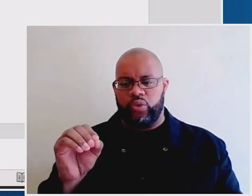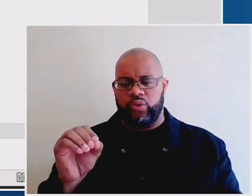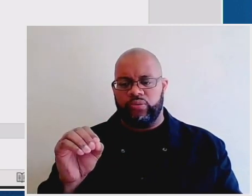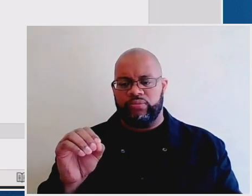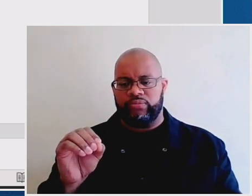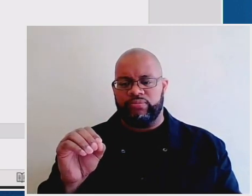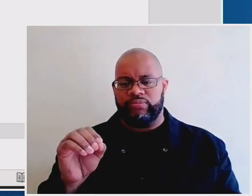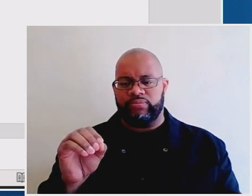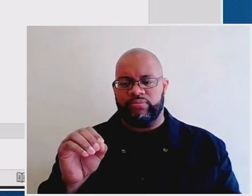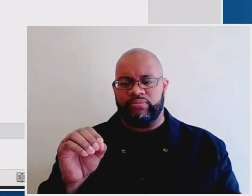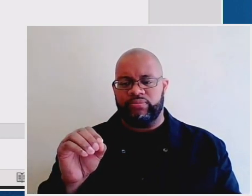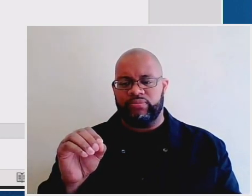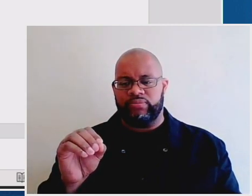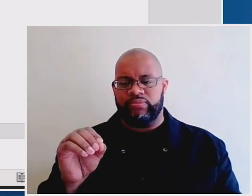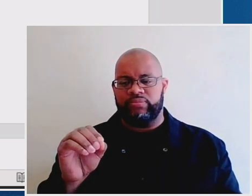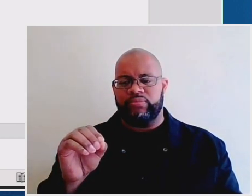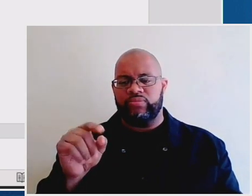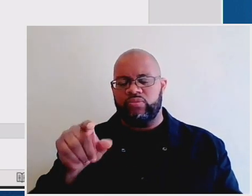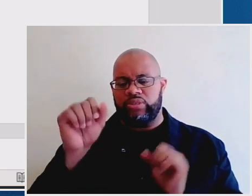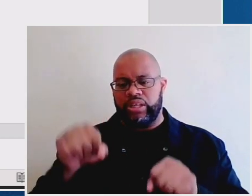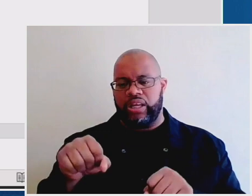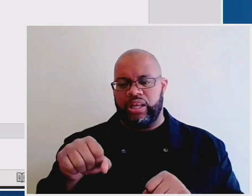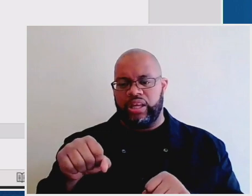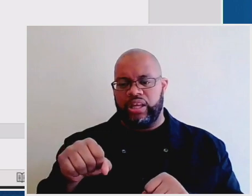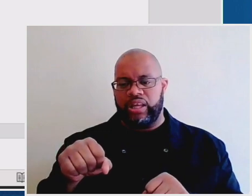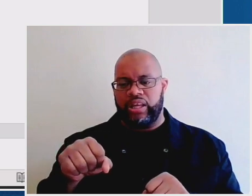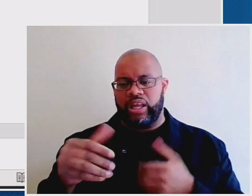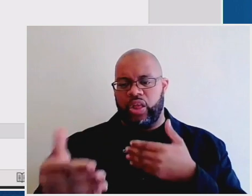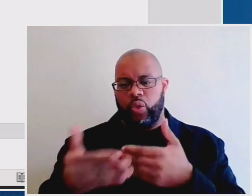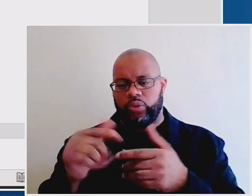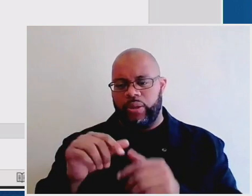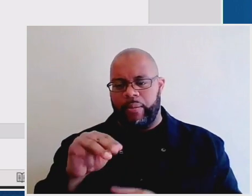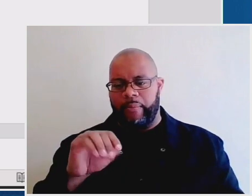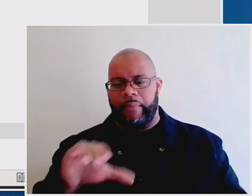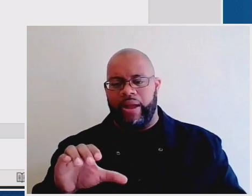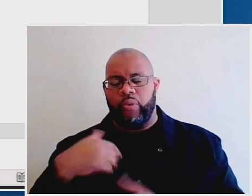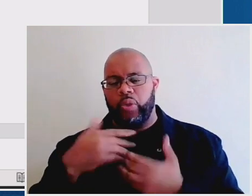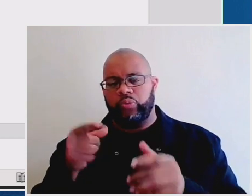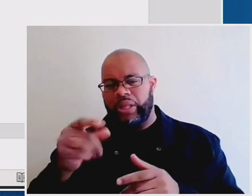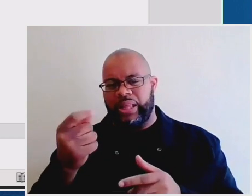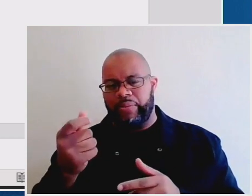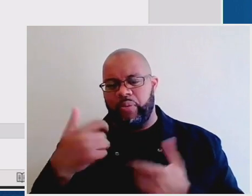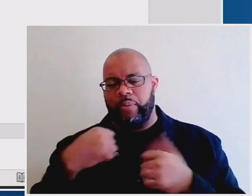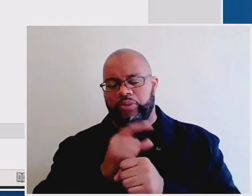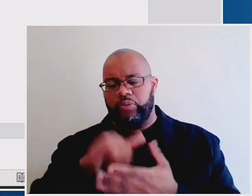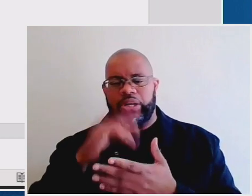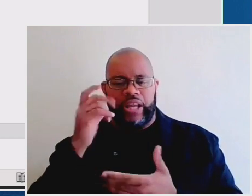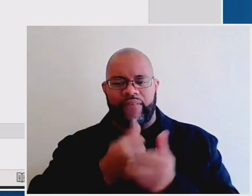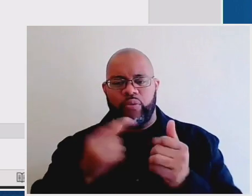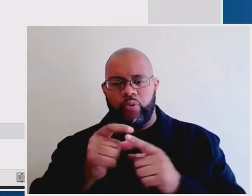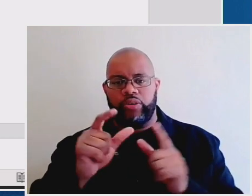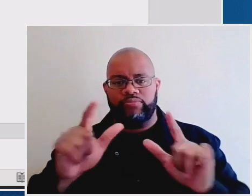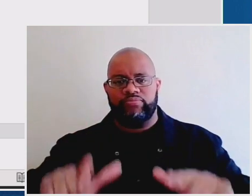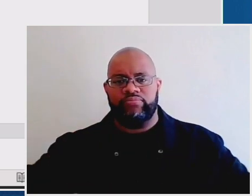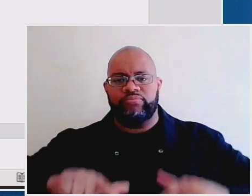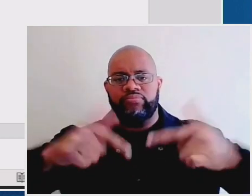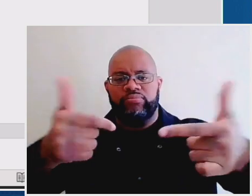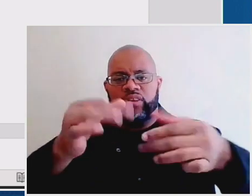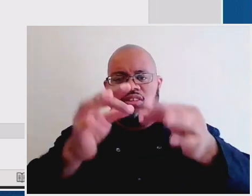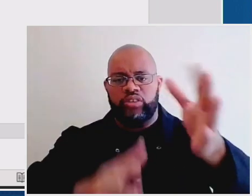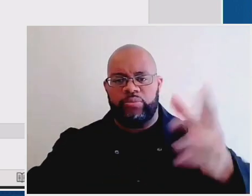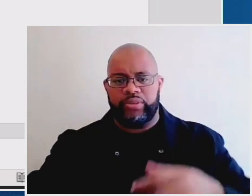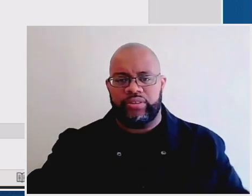closer? if you can, you have to kind of get close to your mic because we lose you a little bit, and we want to make sure we hear every word. Thank you. All right,